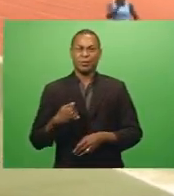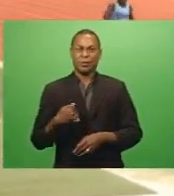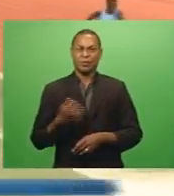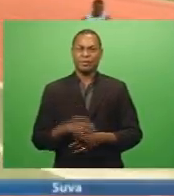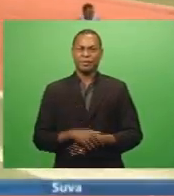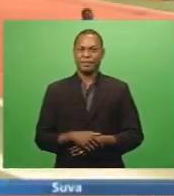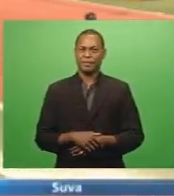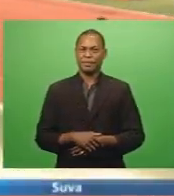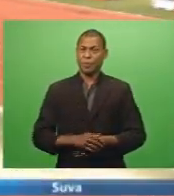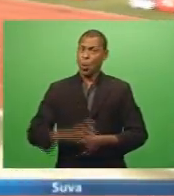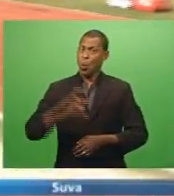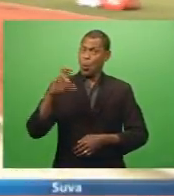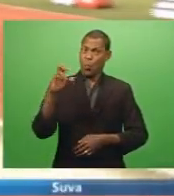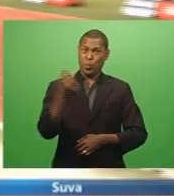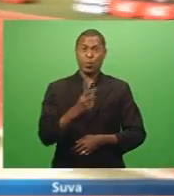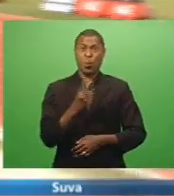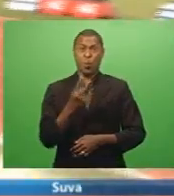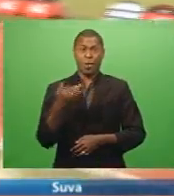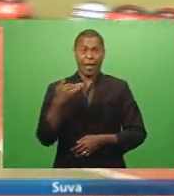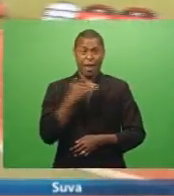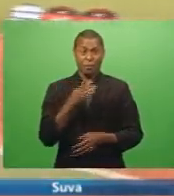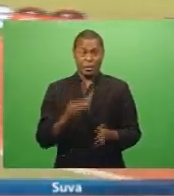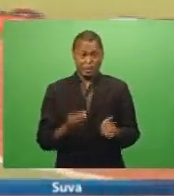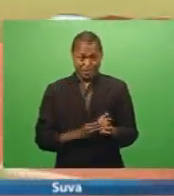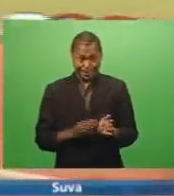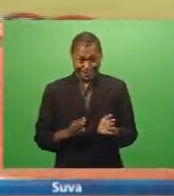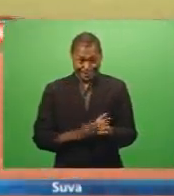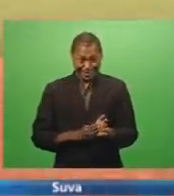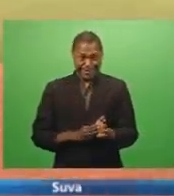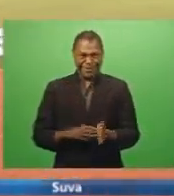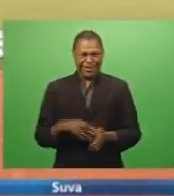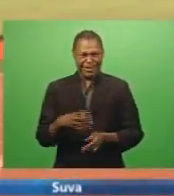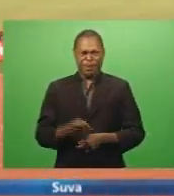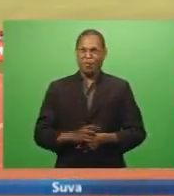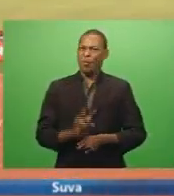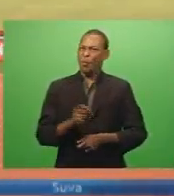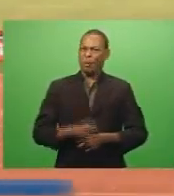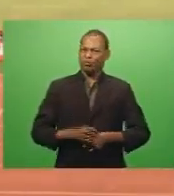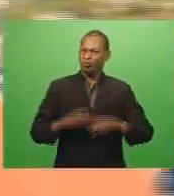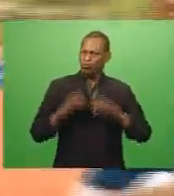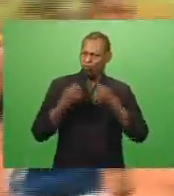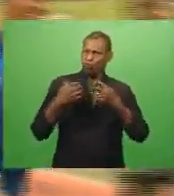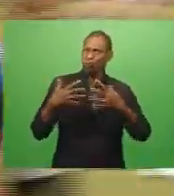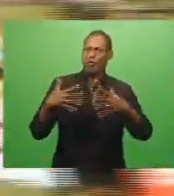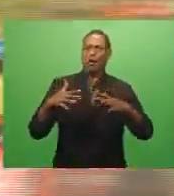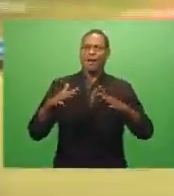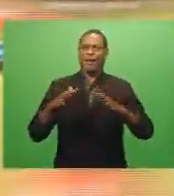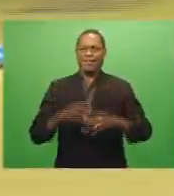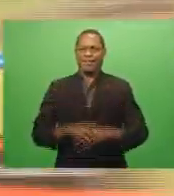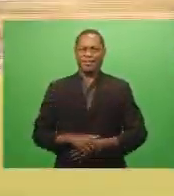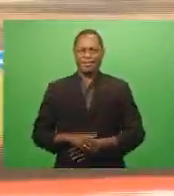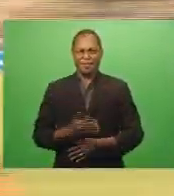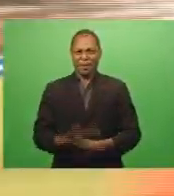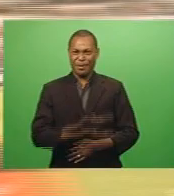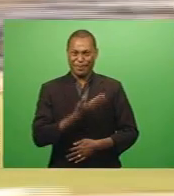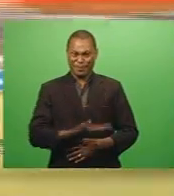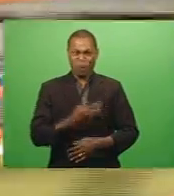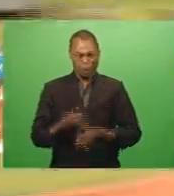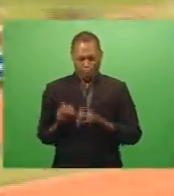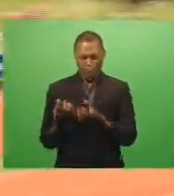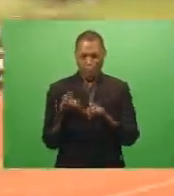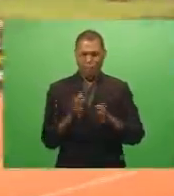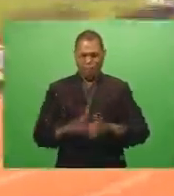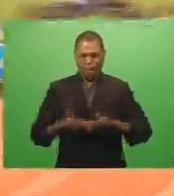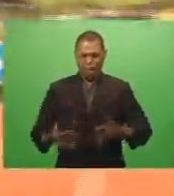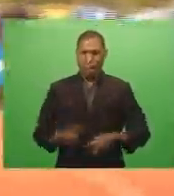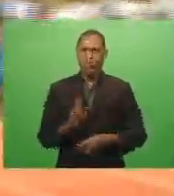Scooping the senior boys 100-meter event during the Triple N zone has been a revelation for Anare Sailo as he prepares for the Fiji